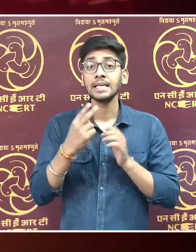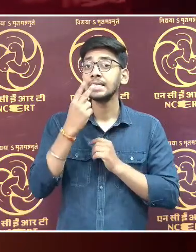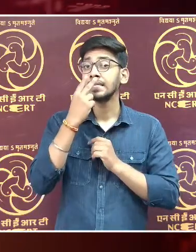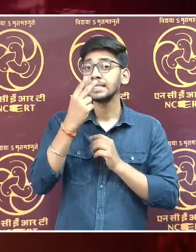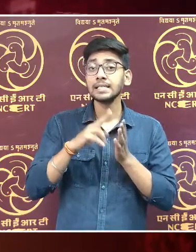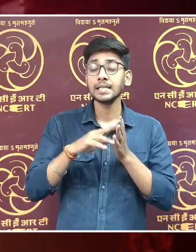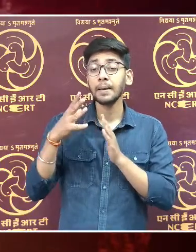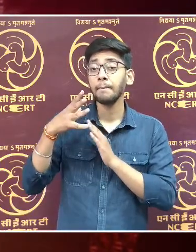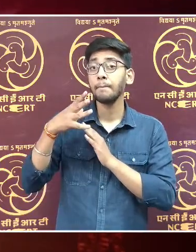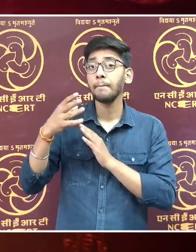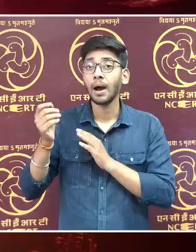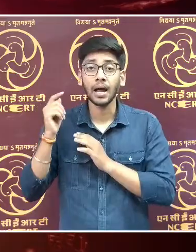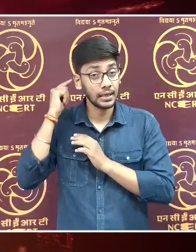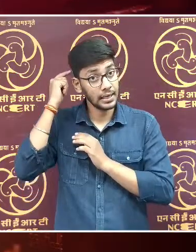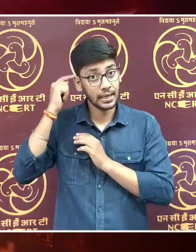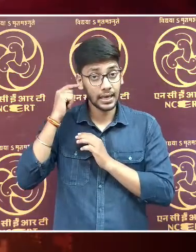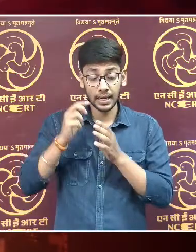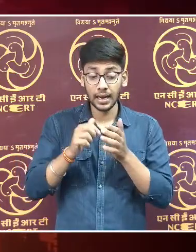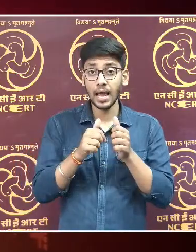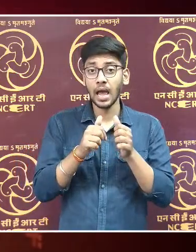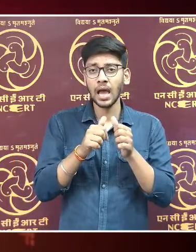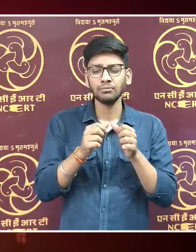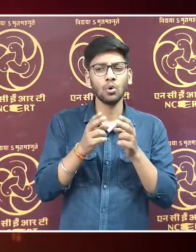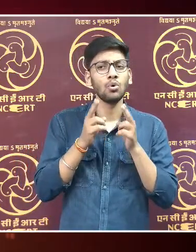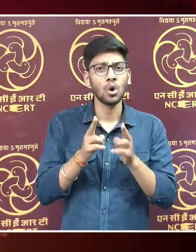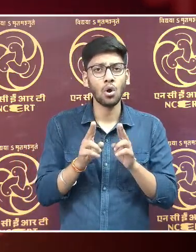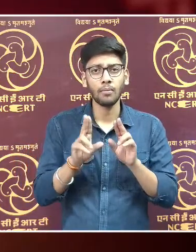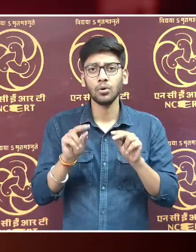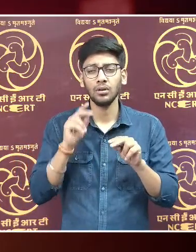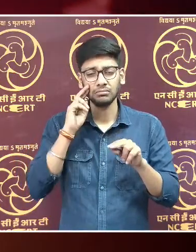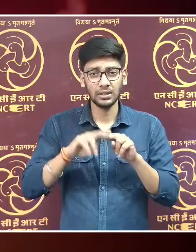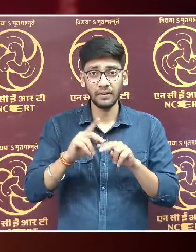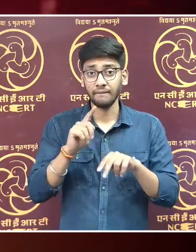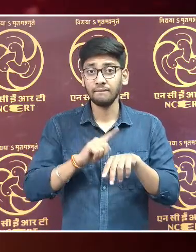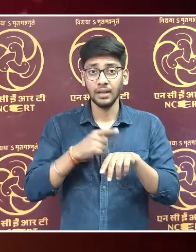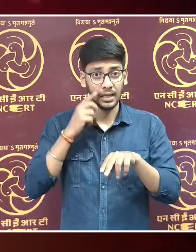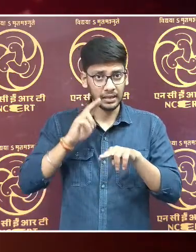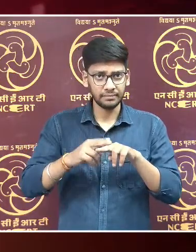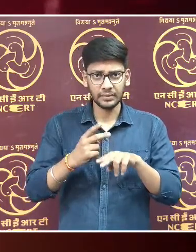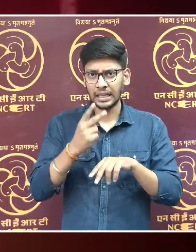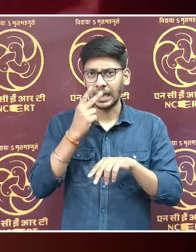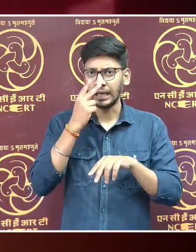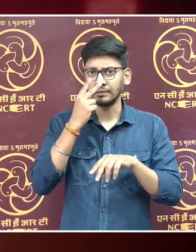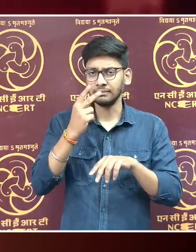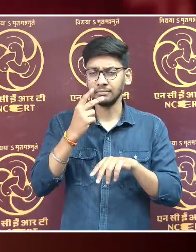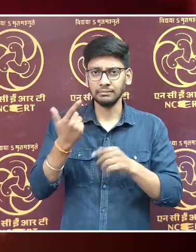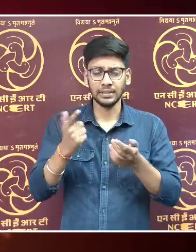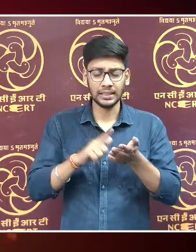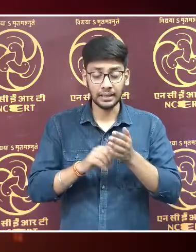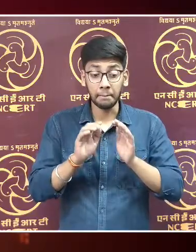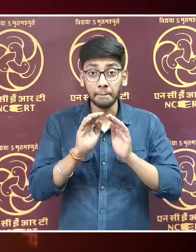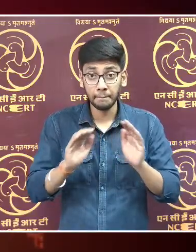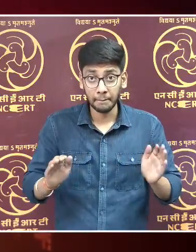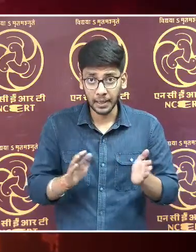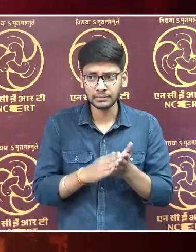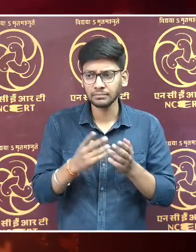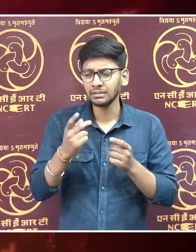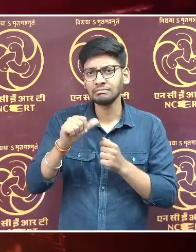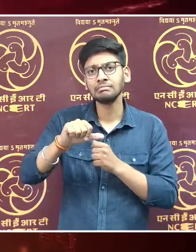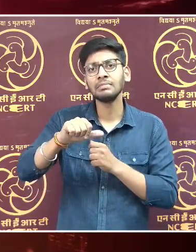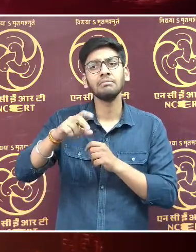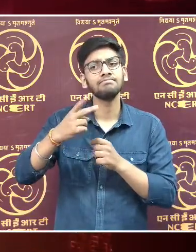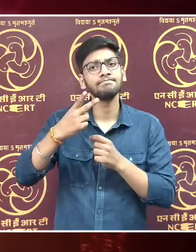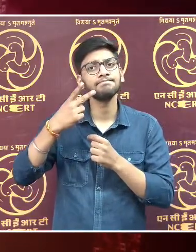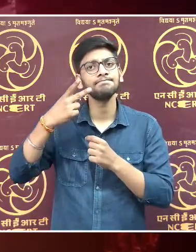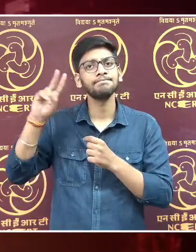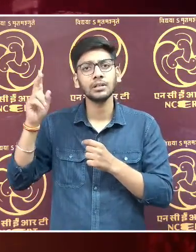ear abnormality. Okay, this is one way of identifying. Okay, if you see that, okay, this child's ear looks something different, I